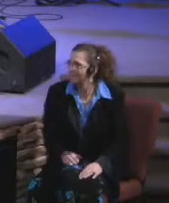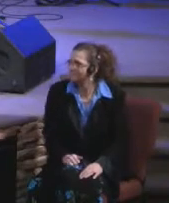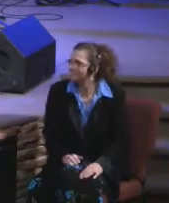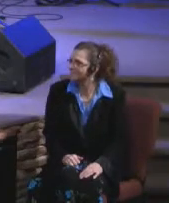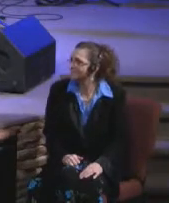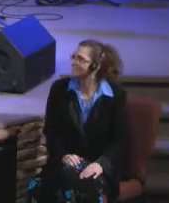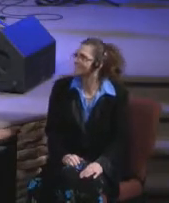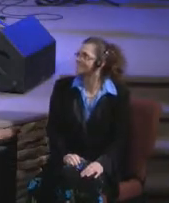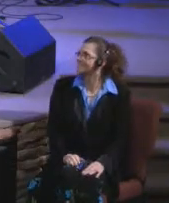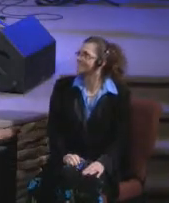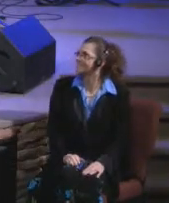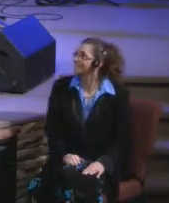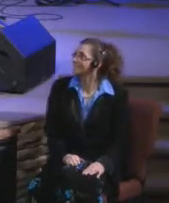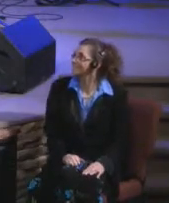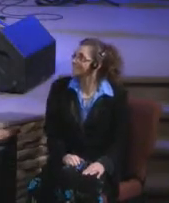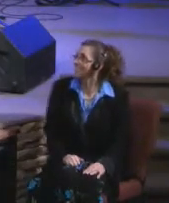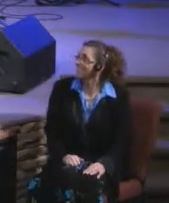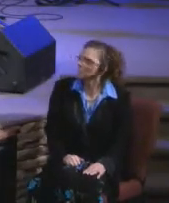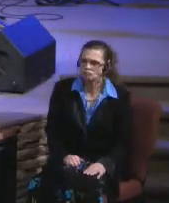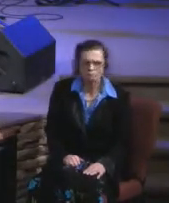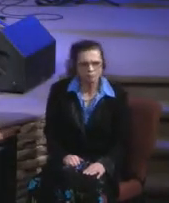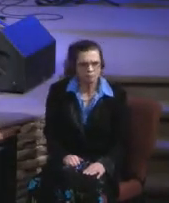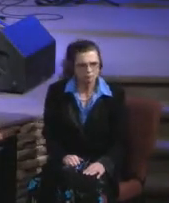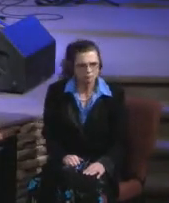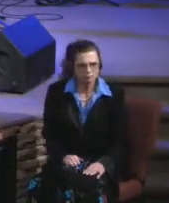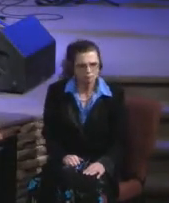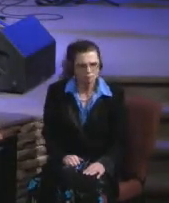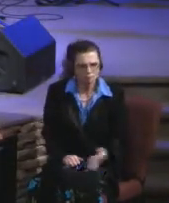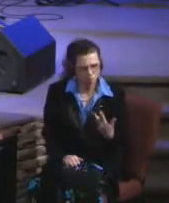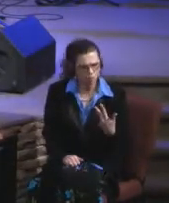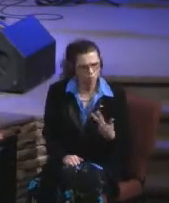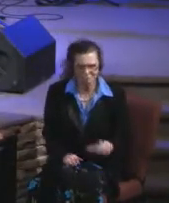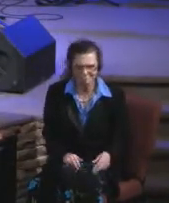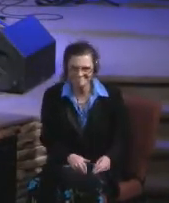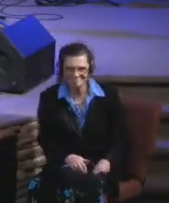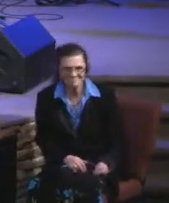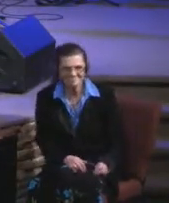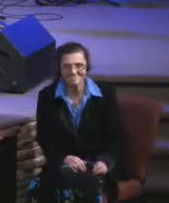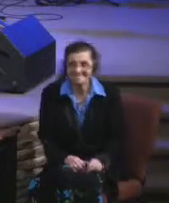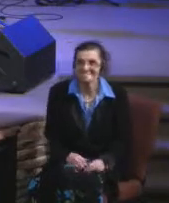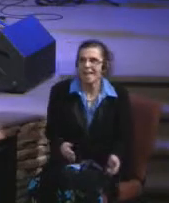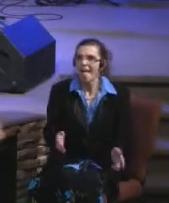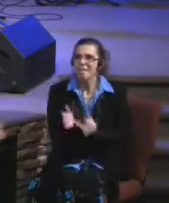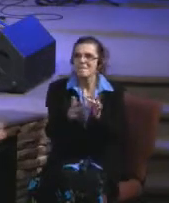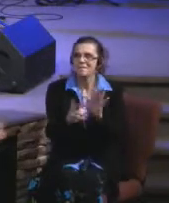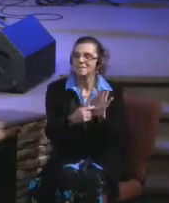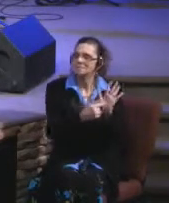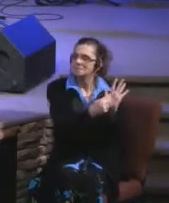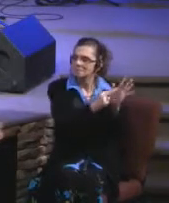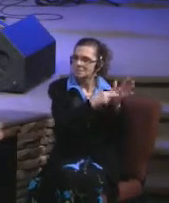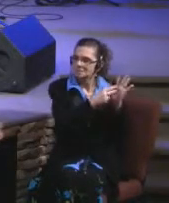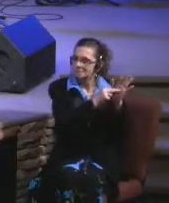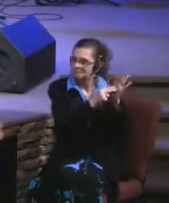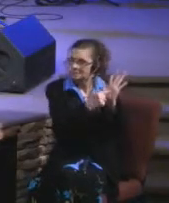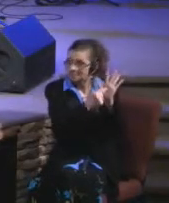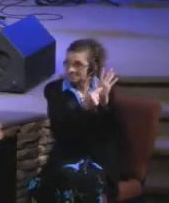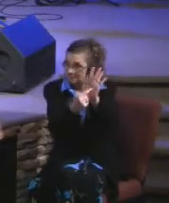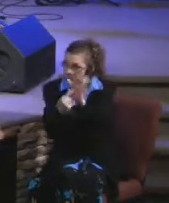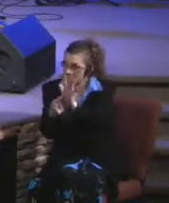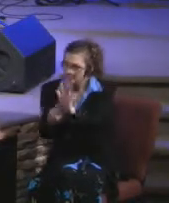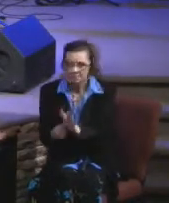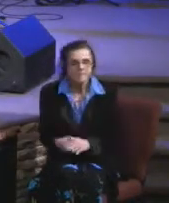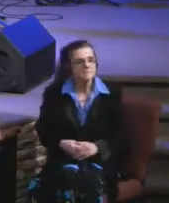Thank you. Praise God, I got two amen. Listen, in the Bible, Jesus himself instructs us in the book of Matthew, chapter 5, I think